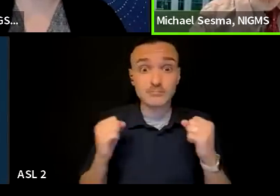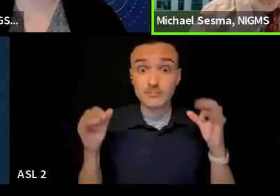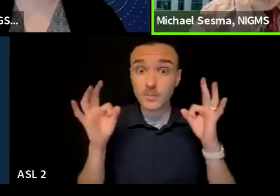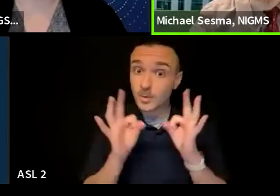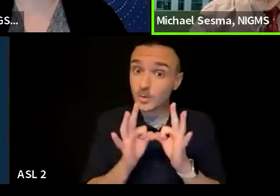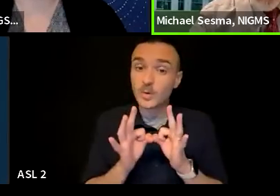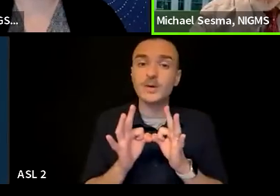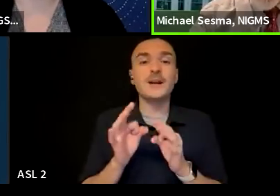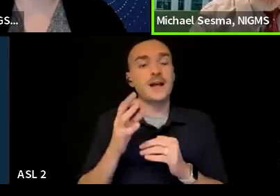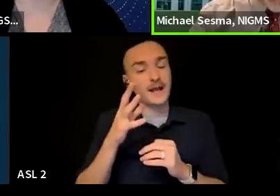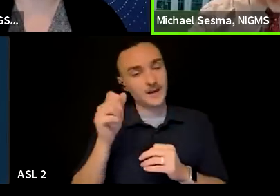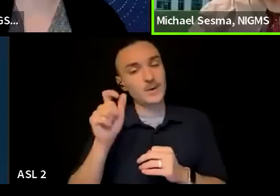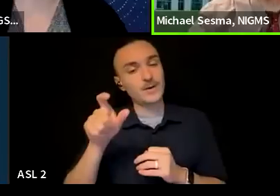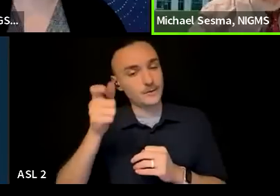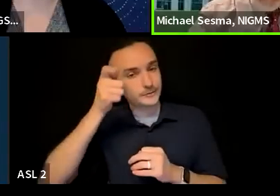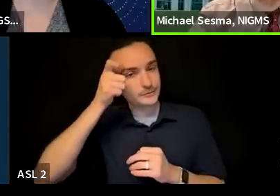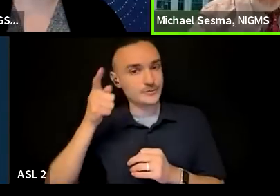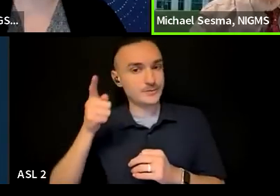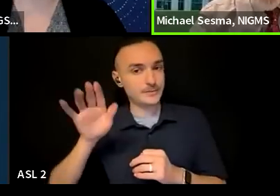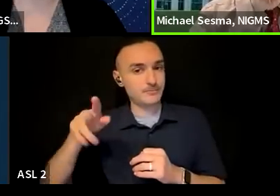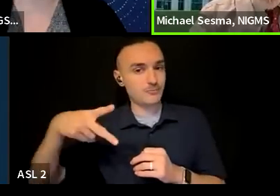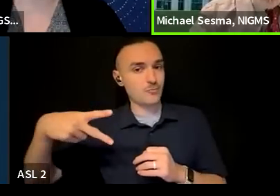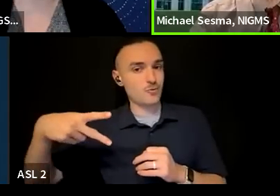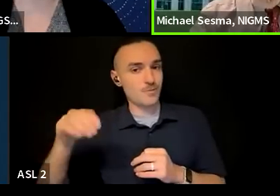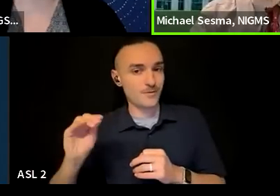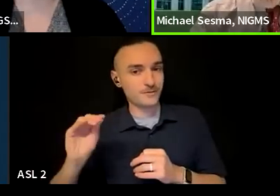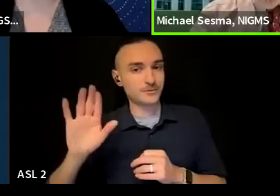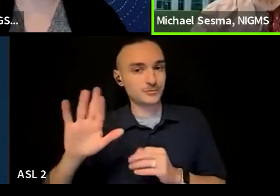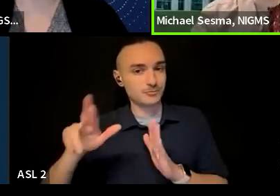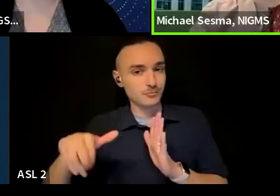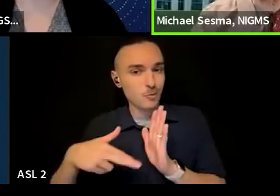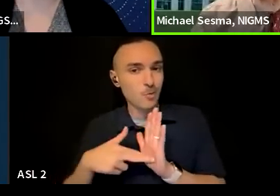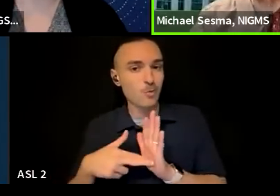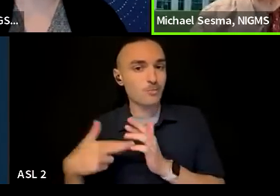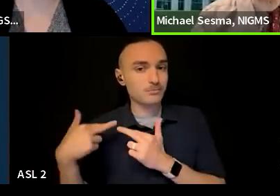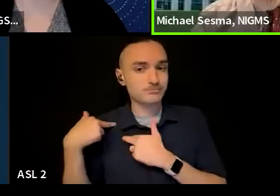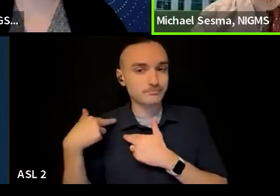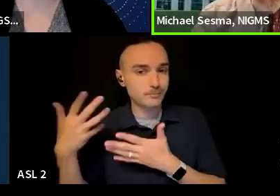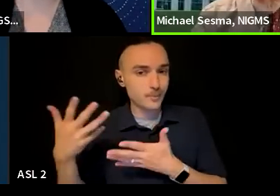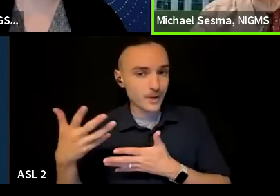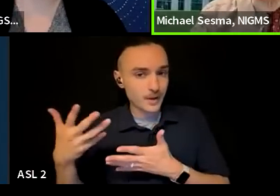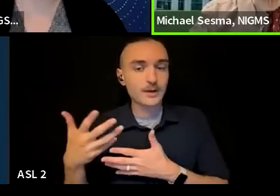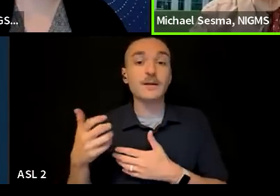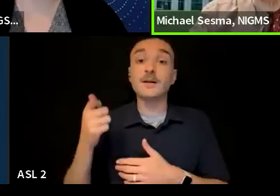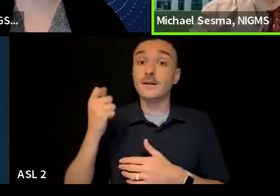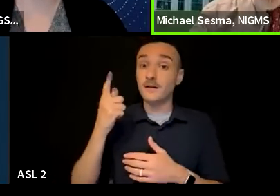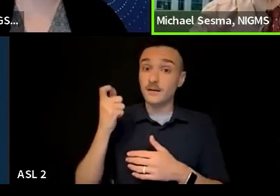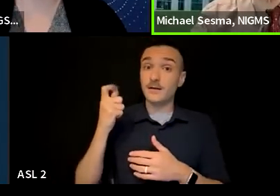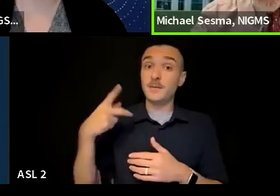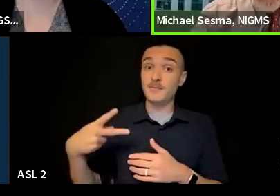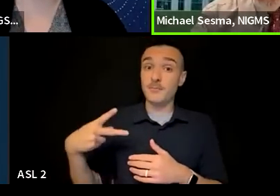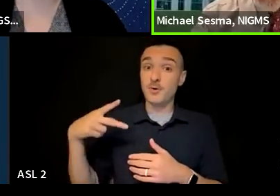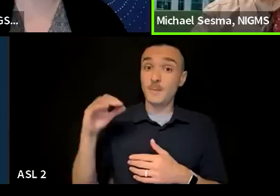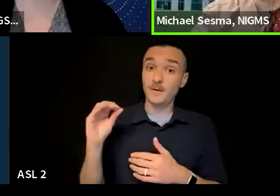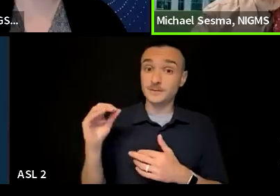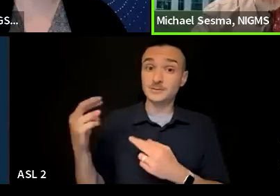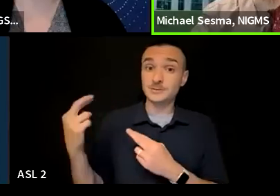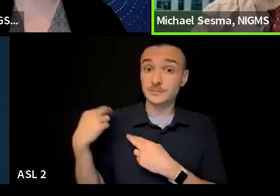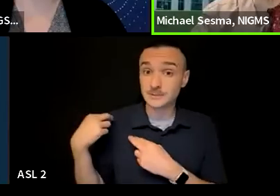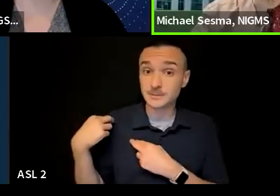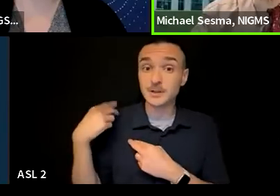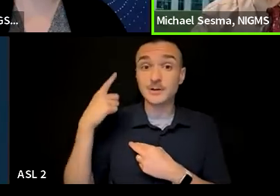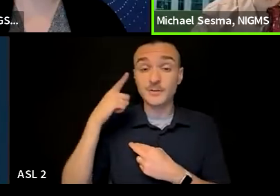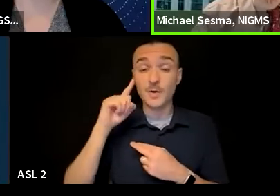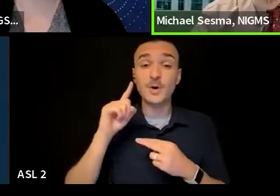your program officer does and what their responsibility is that we, a program officer, are responsible for the grants and applications